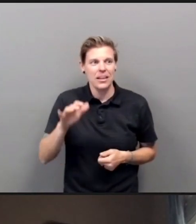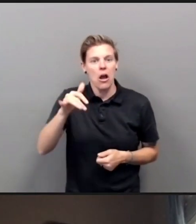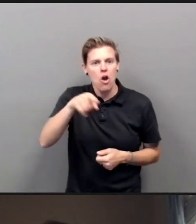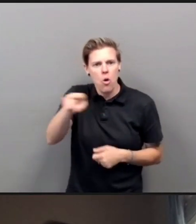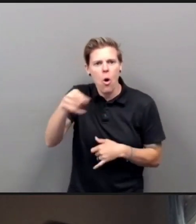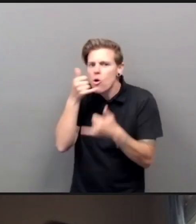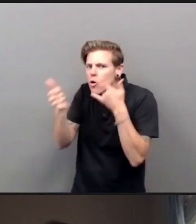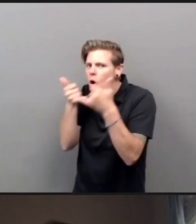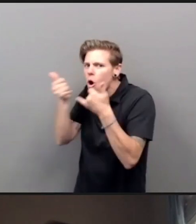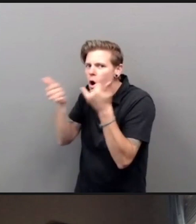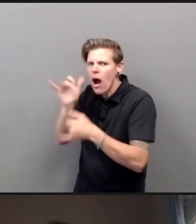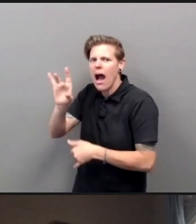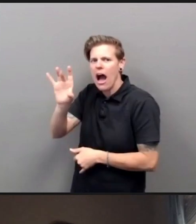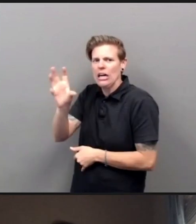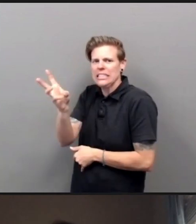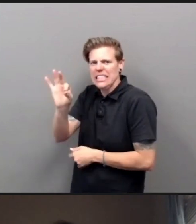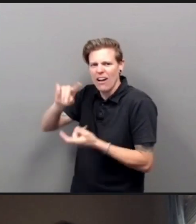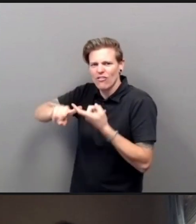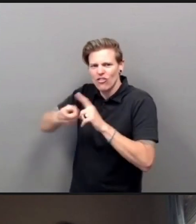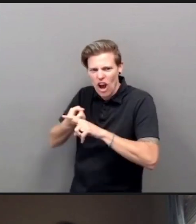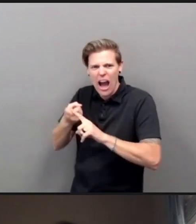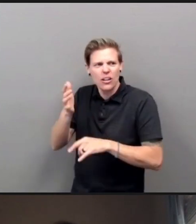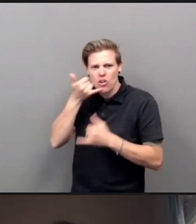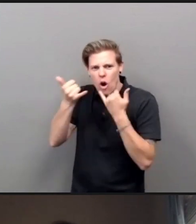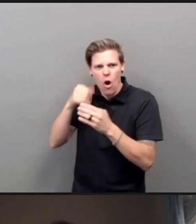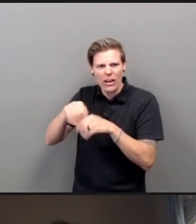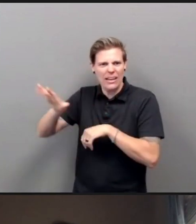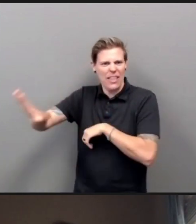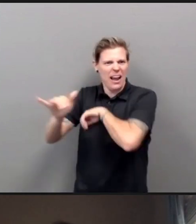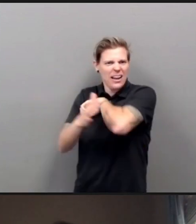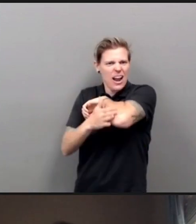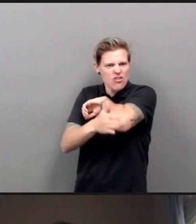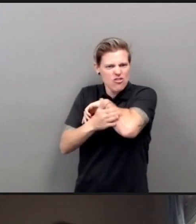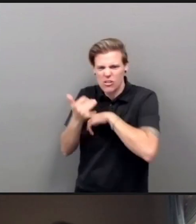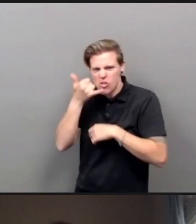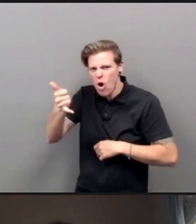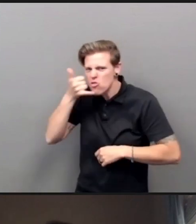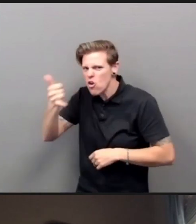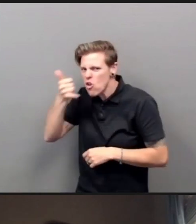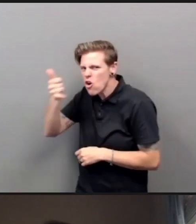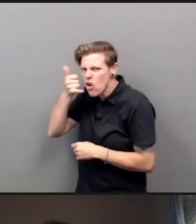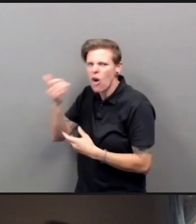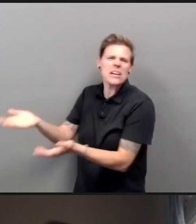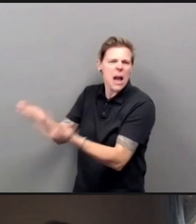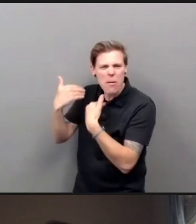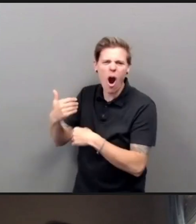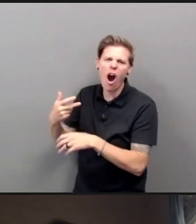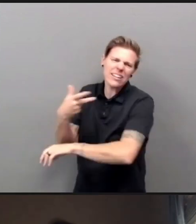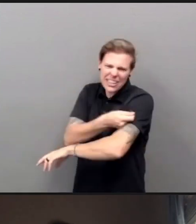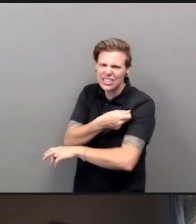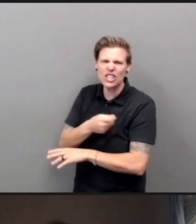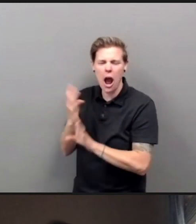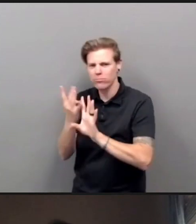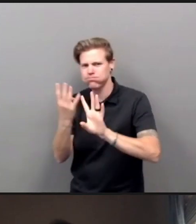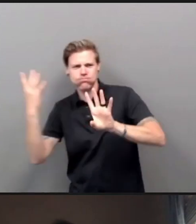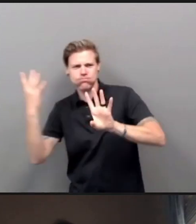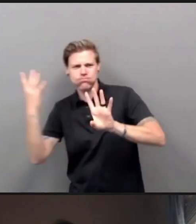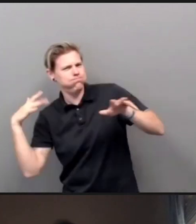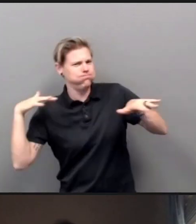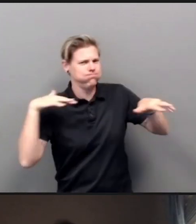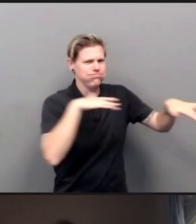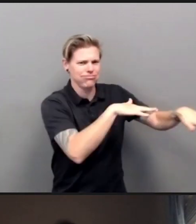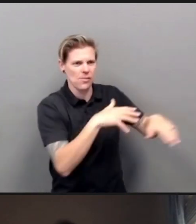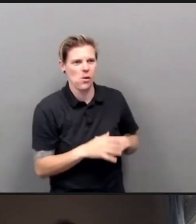that aren't vaccinated, have them come in. And I'm looking at the dashboard today. Actually, this is data. It's posted weekly by county.